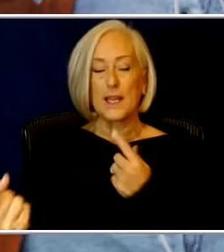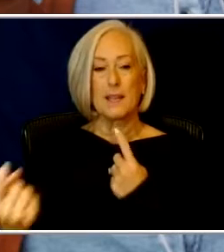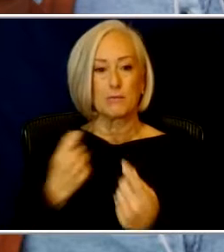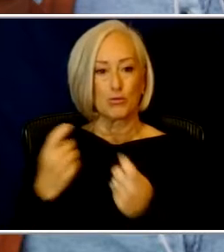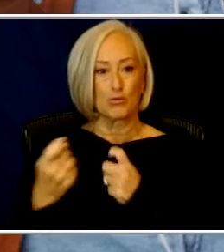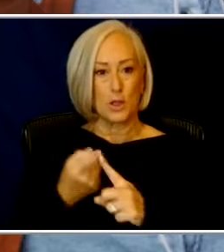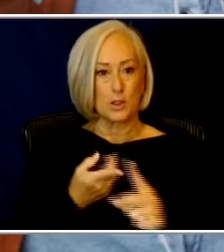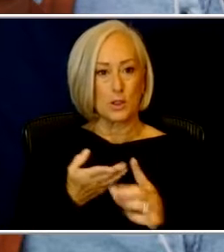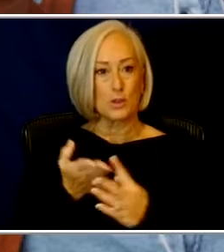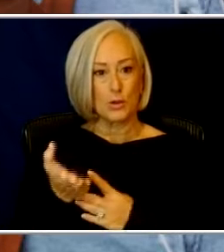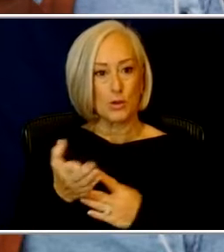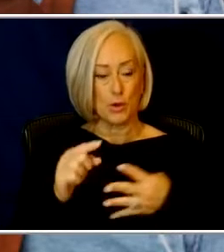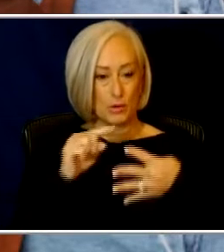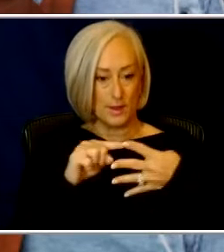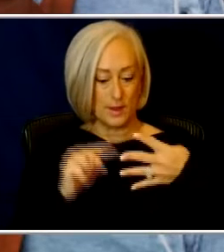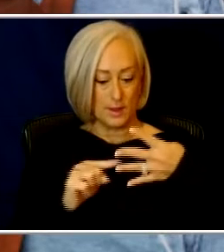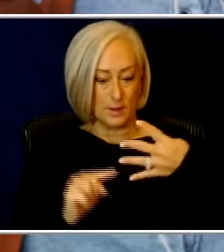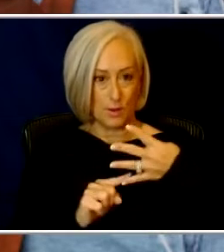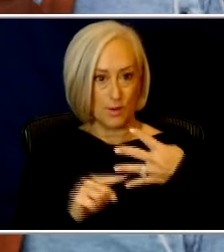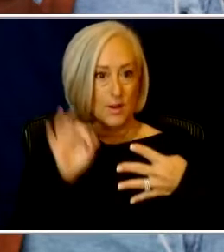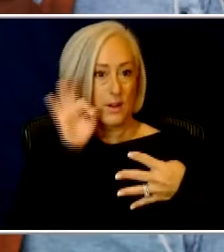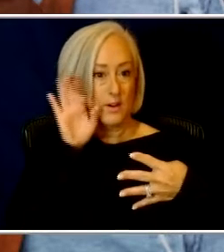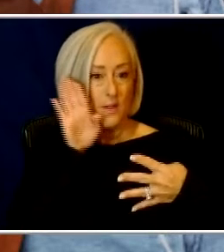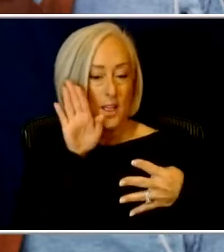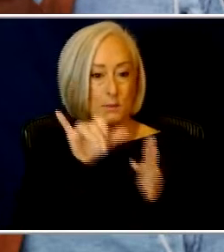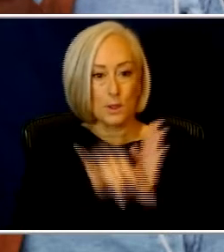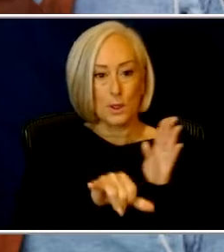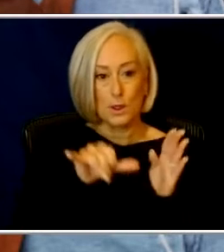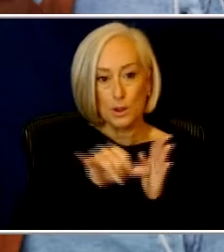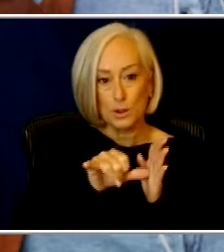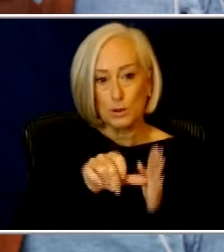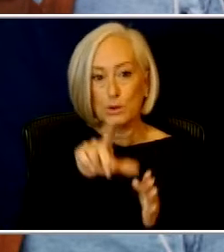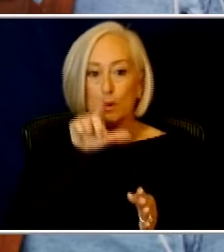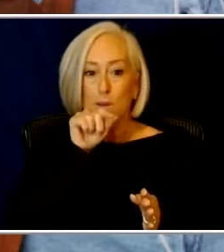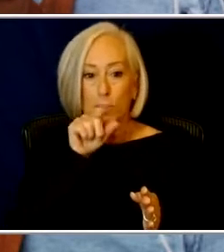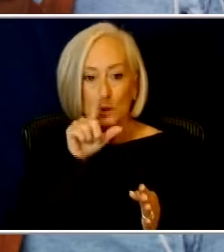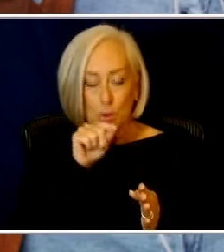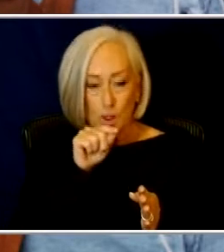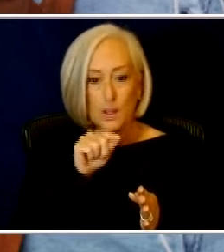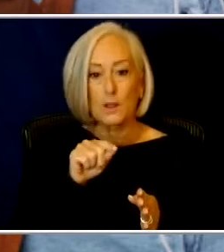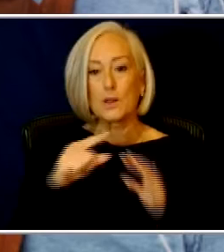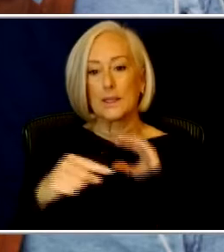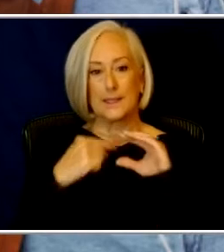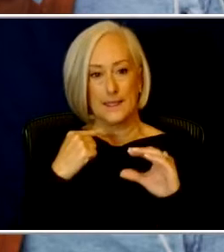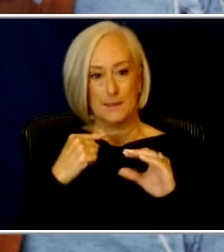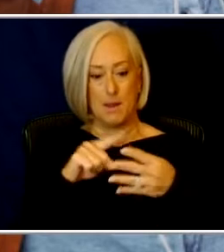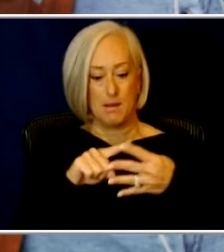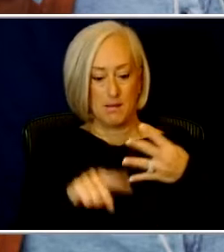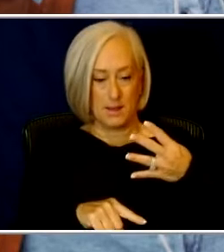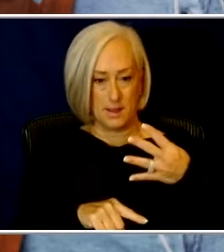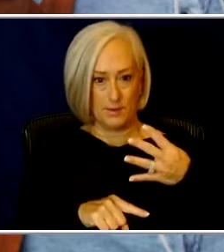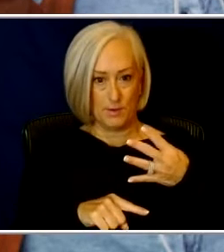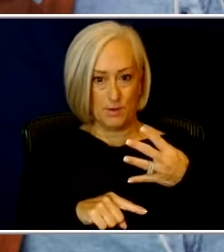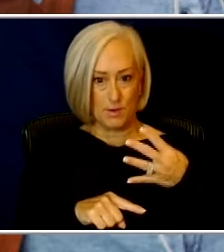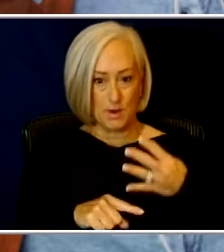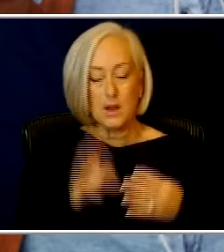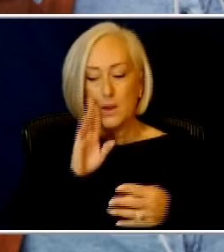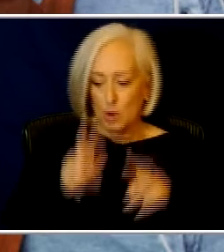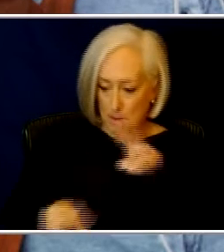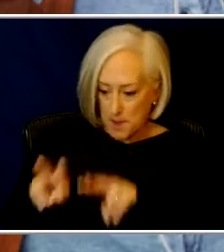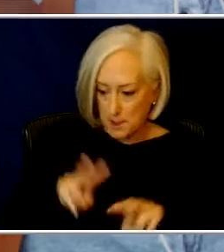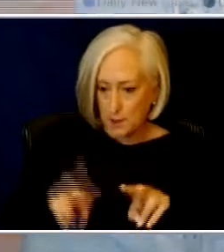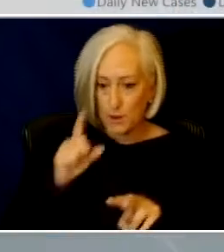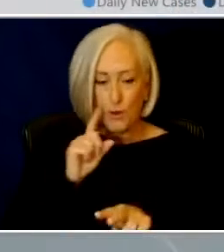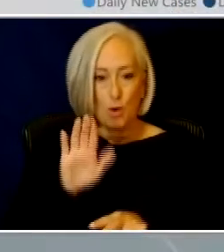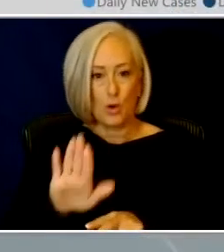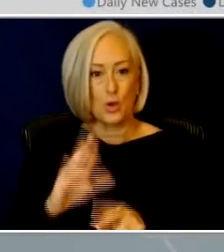or email us at the Medical News Network at kmc.edu. Jessica Lovell will monitor those feeds for questions. Let's